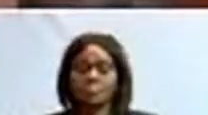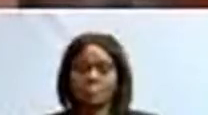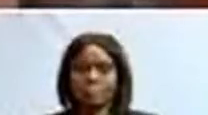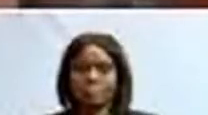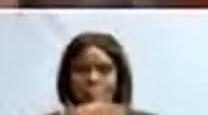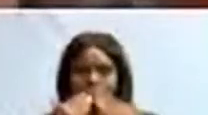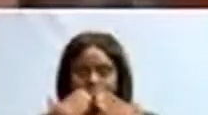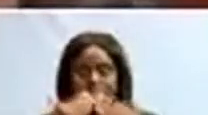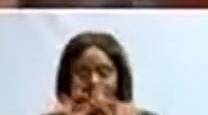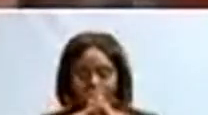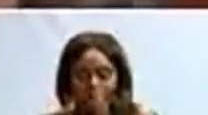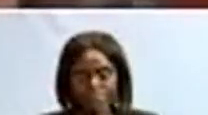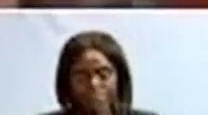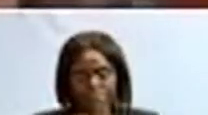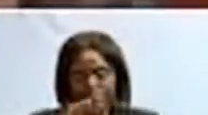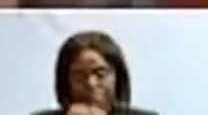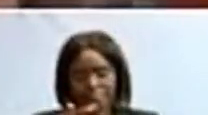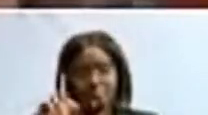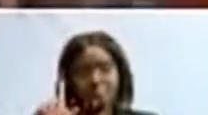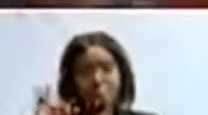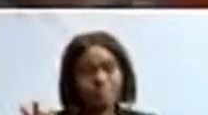Thank you, Chair. I'm being guided here by the DF.